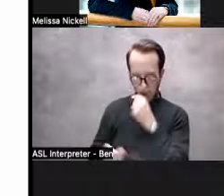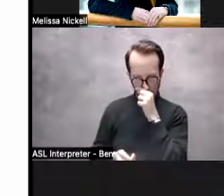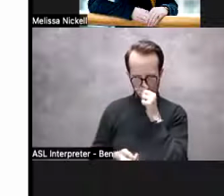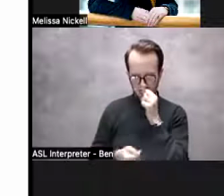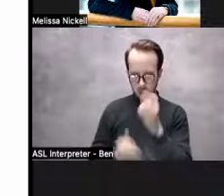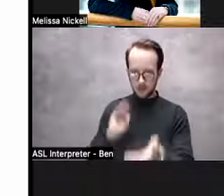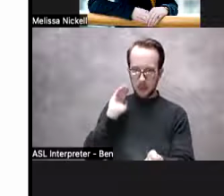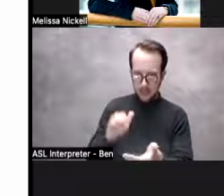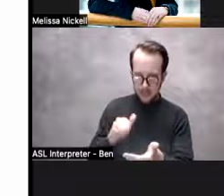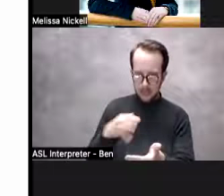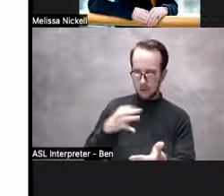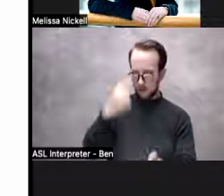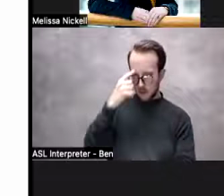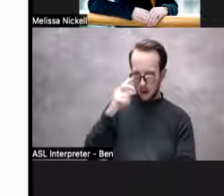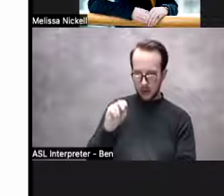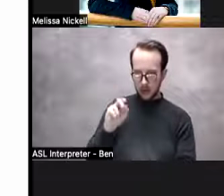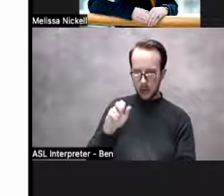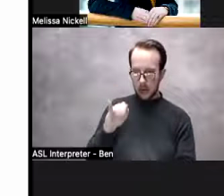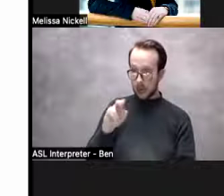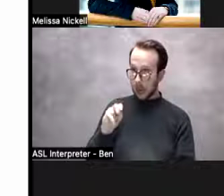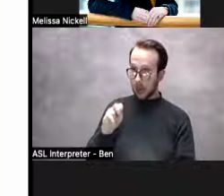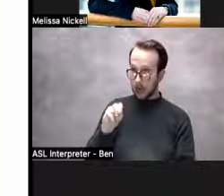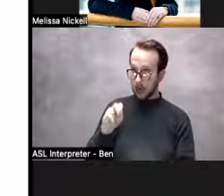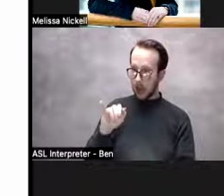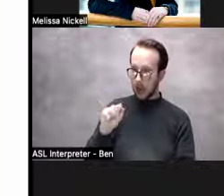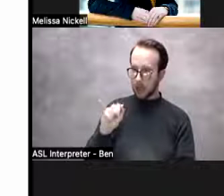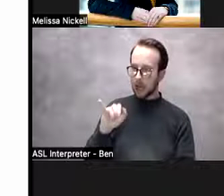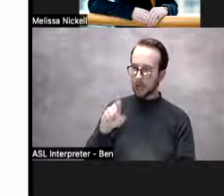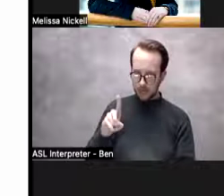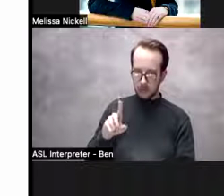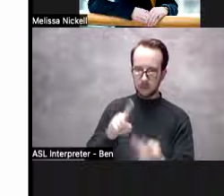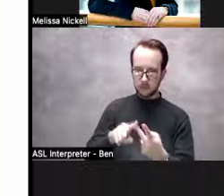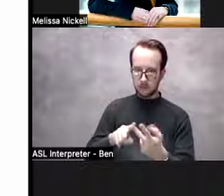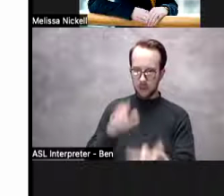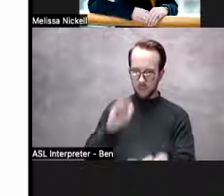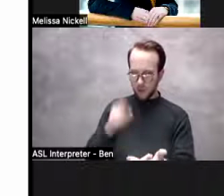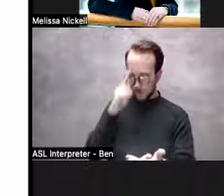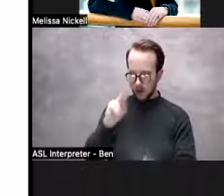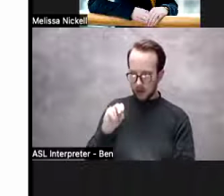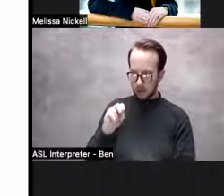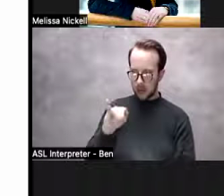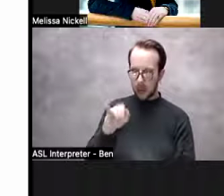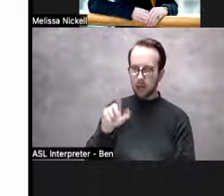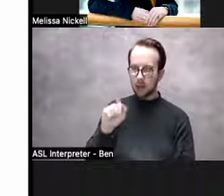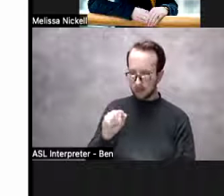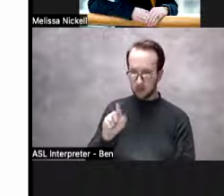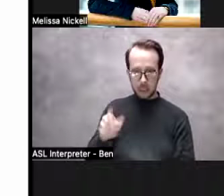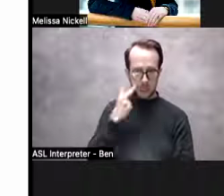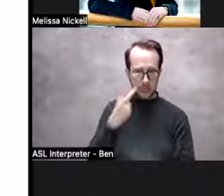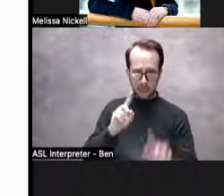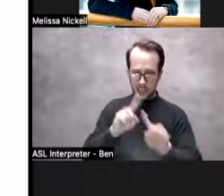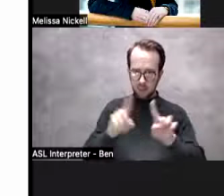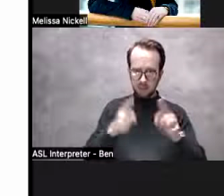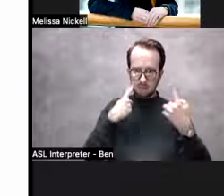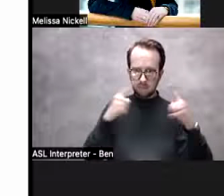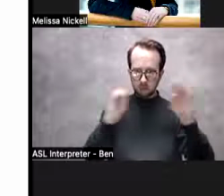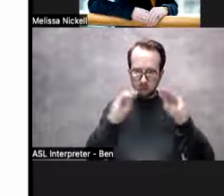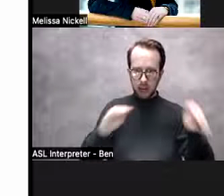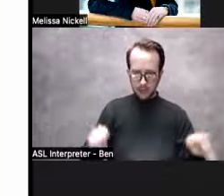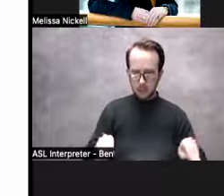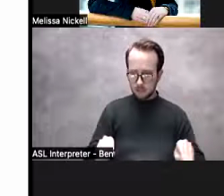for NIAID and even more for NIDA. But you can see the success rates in these different institutes for the R01s